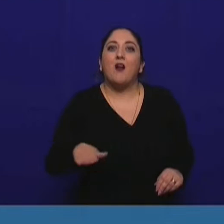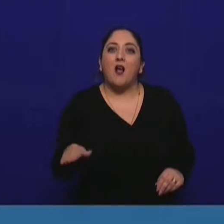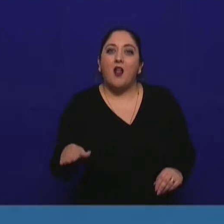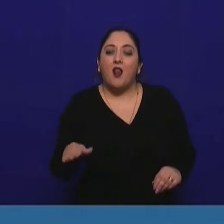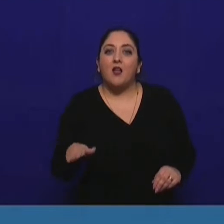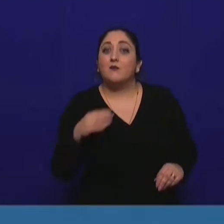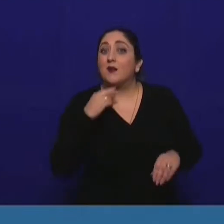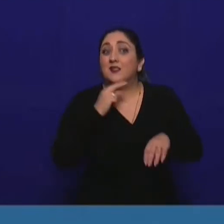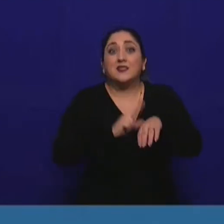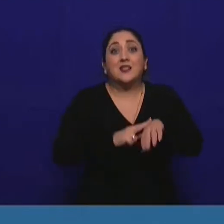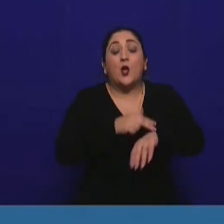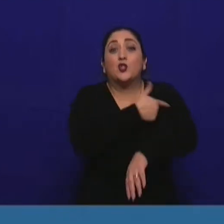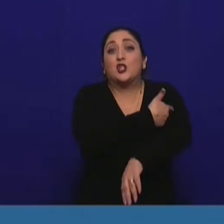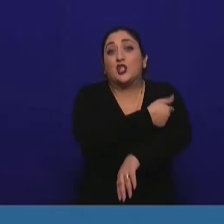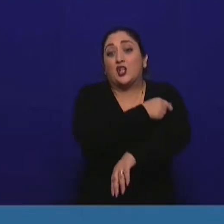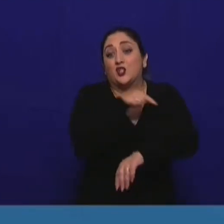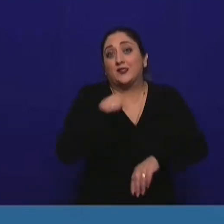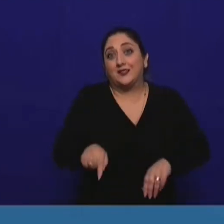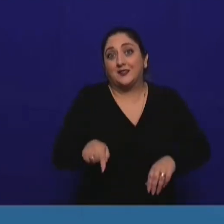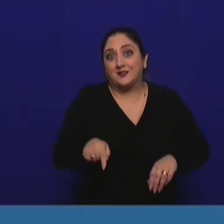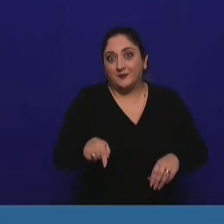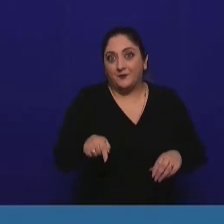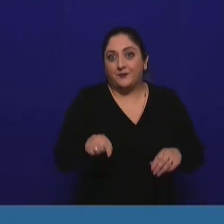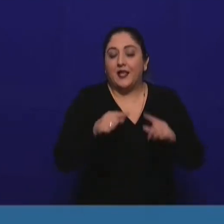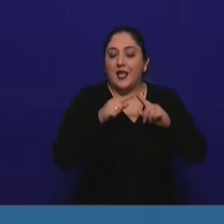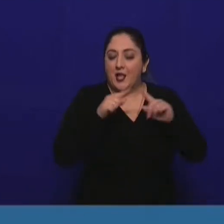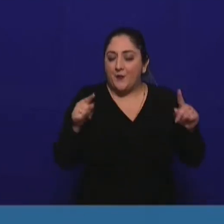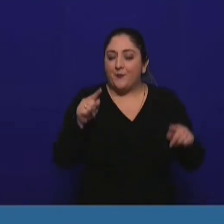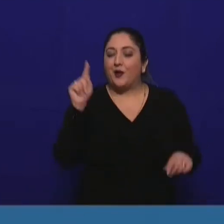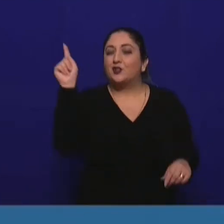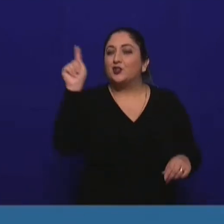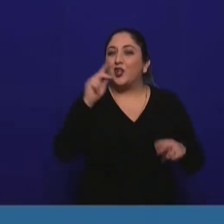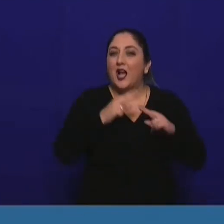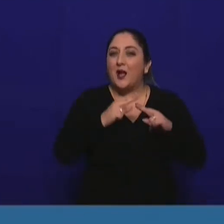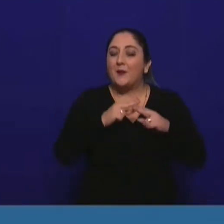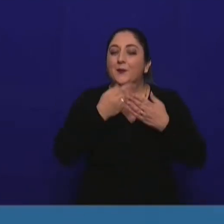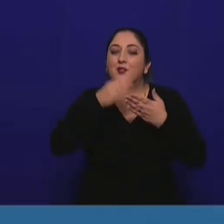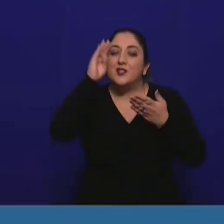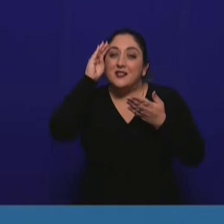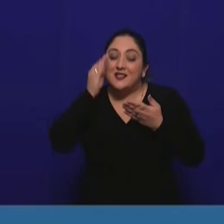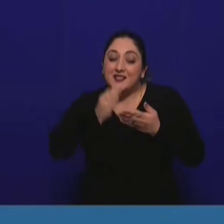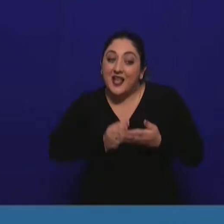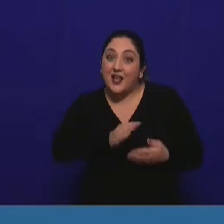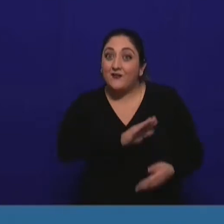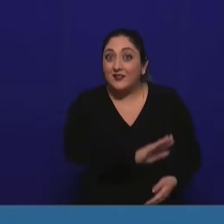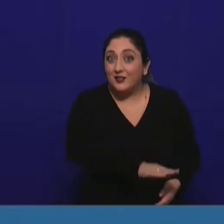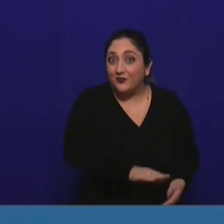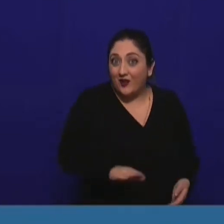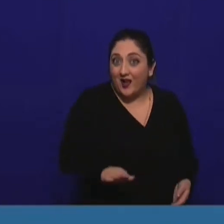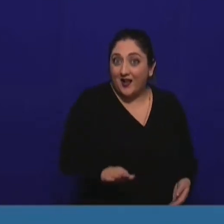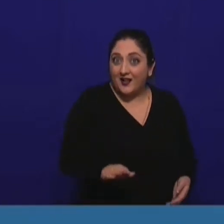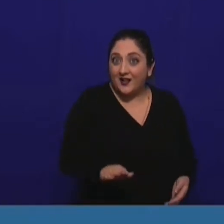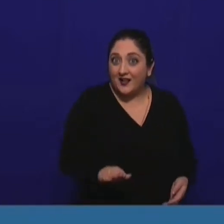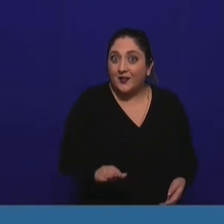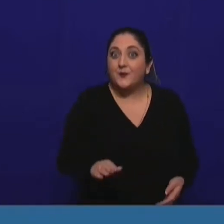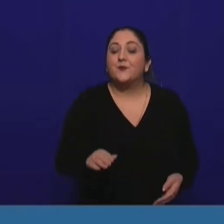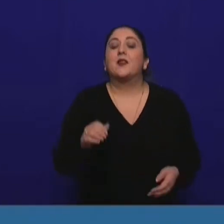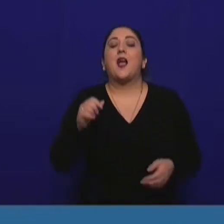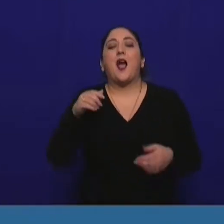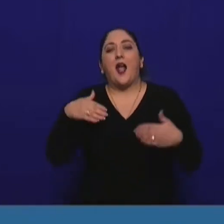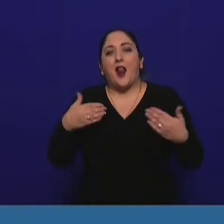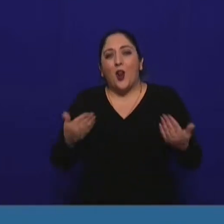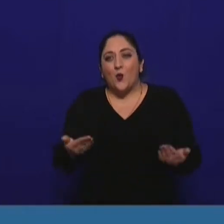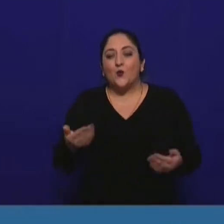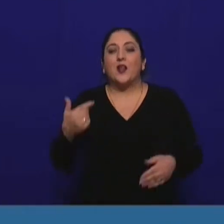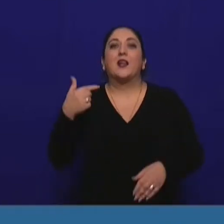ma nistgħux nagħtuhom din it-tilqima. Li għamilna aħna biex nkun nistgħu nipproteġu lil dawn it-tfal hija li ħanlaqmu